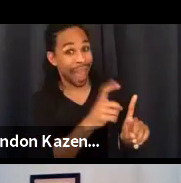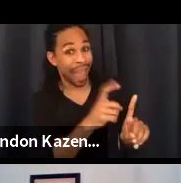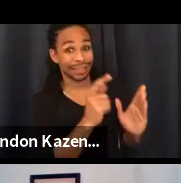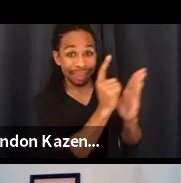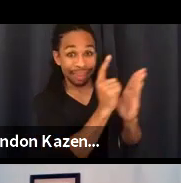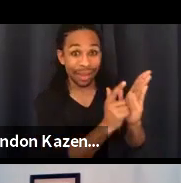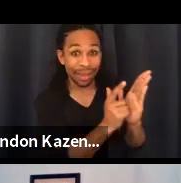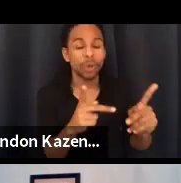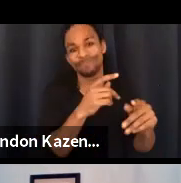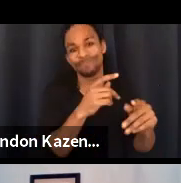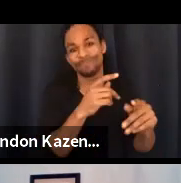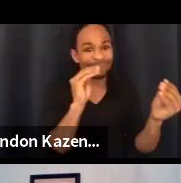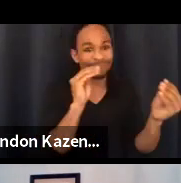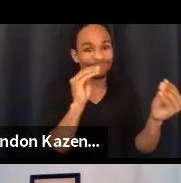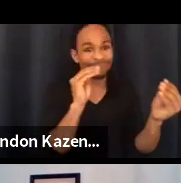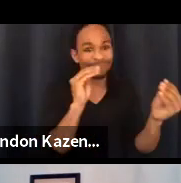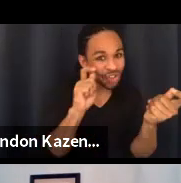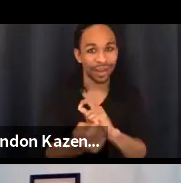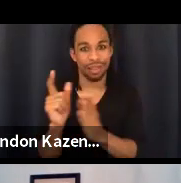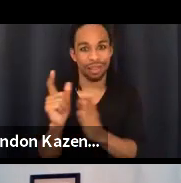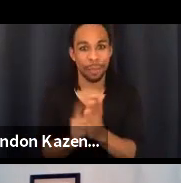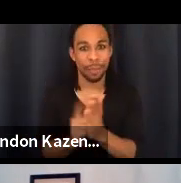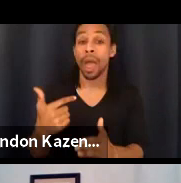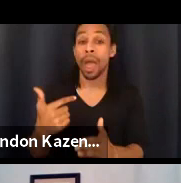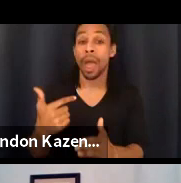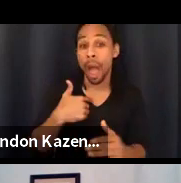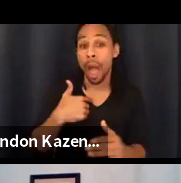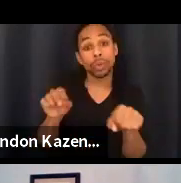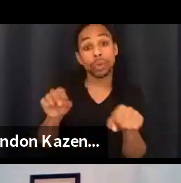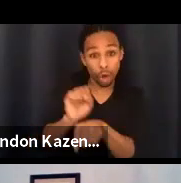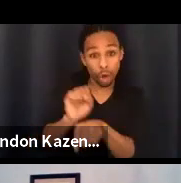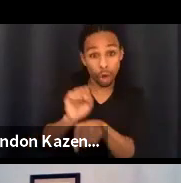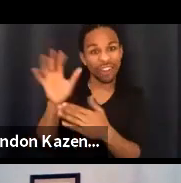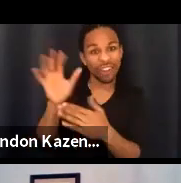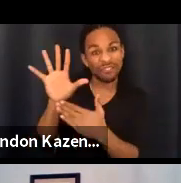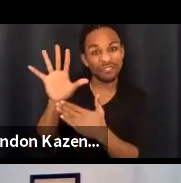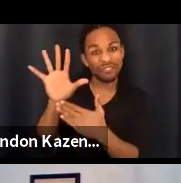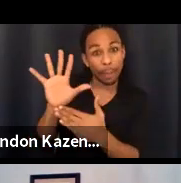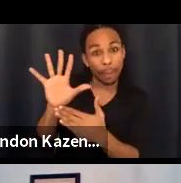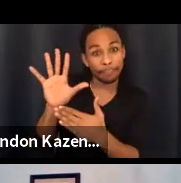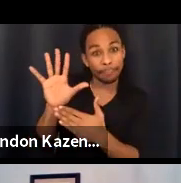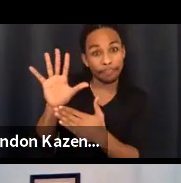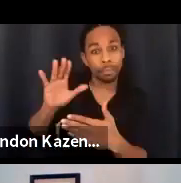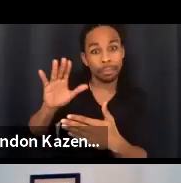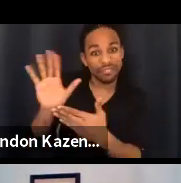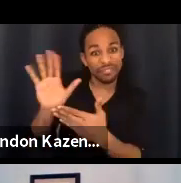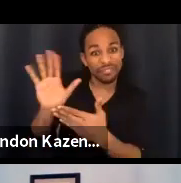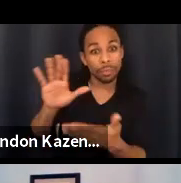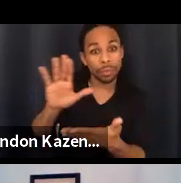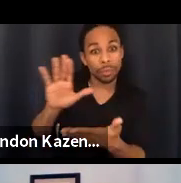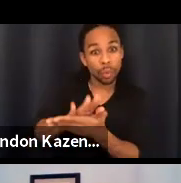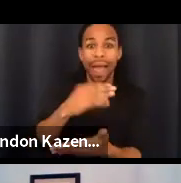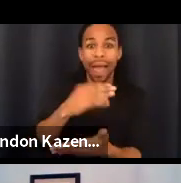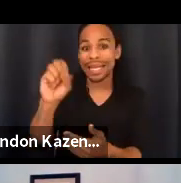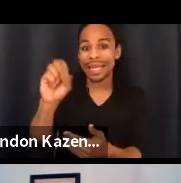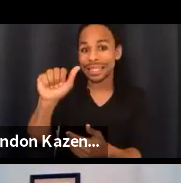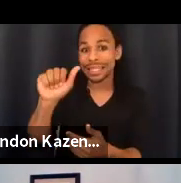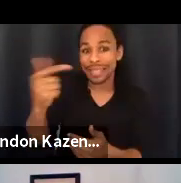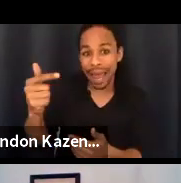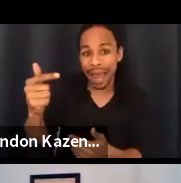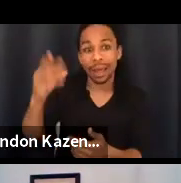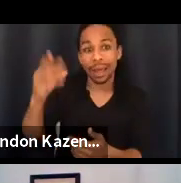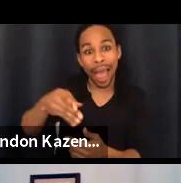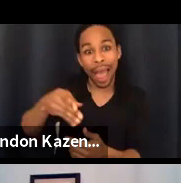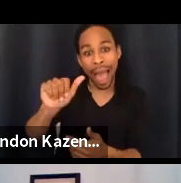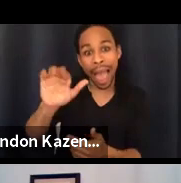producing specialist, I work a lot with SAG-AFTRA contracts. And so it's the same thing, like I'm constantly trying to figure out